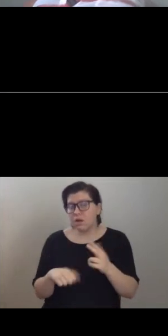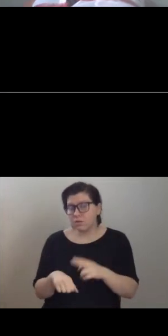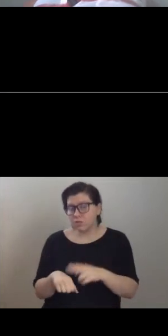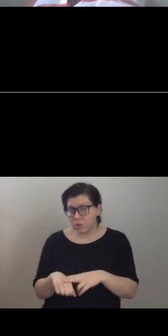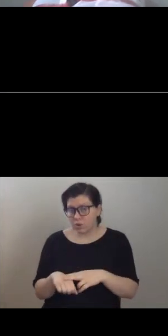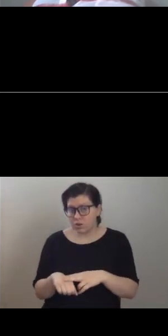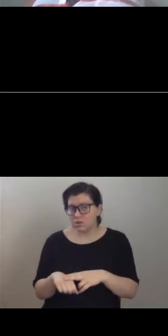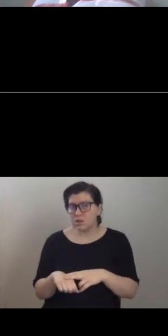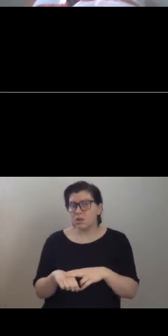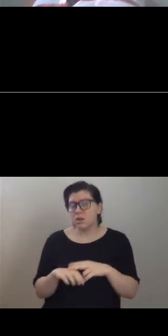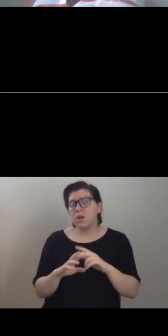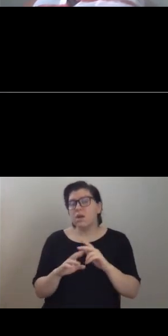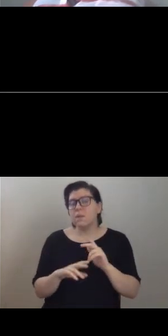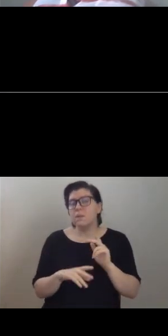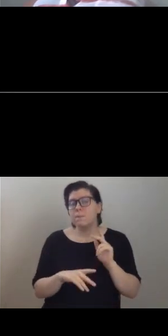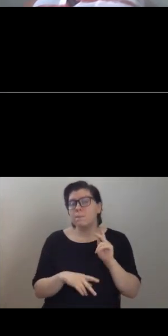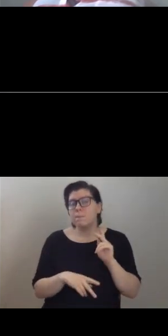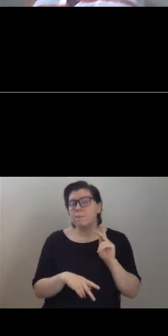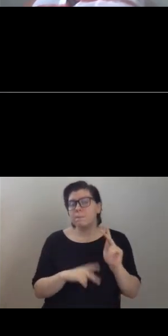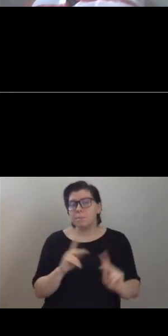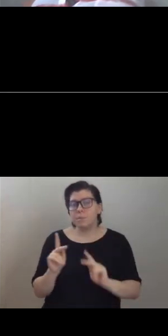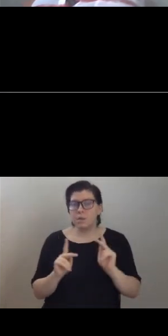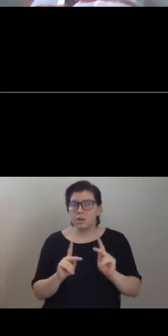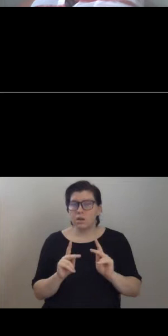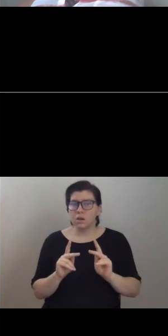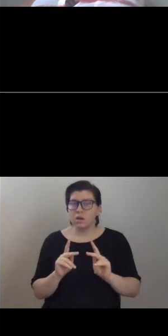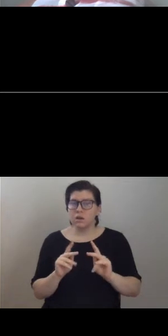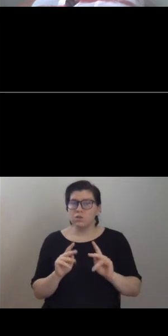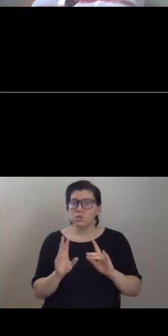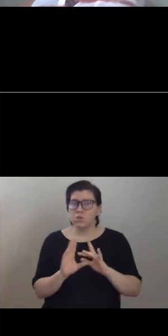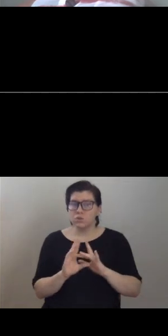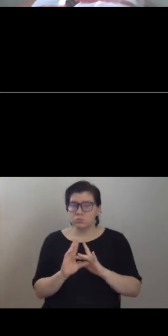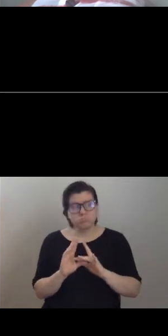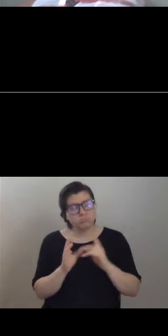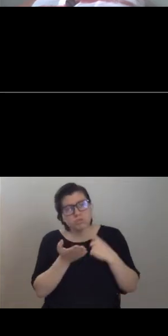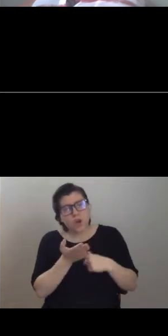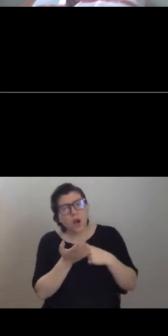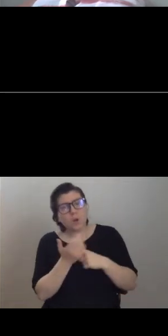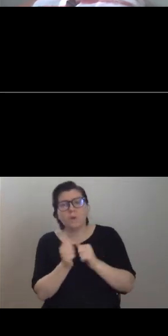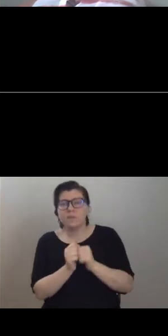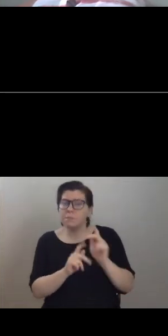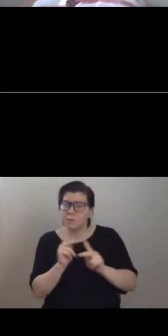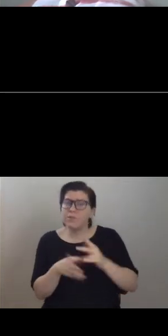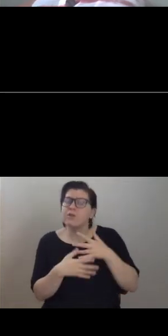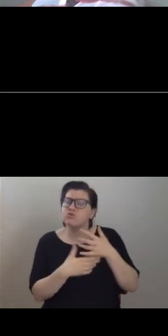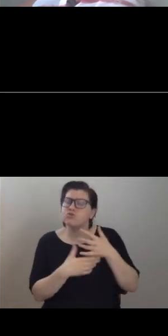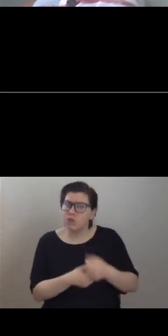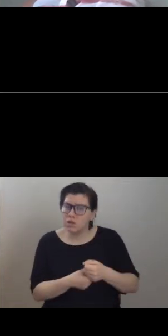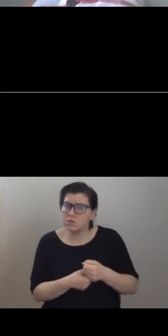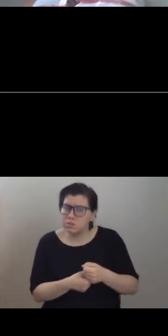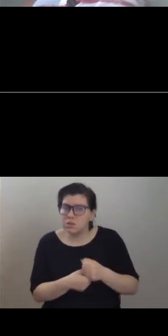that people talk to people that they trust about